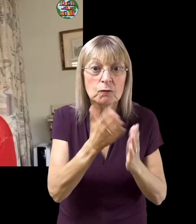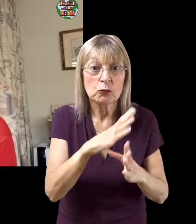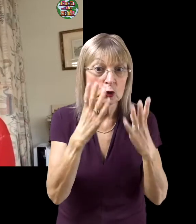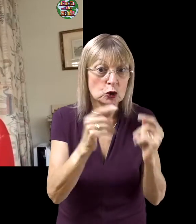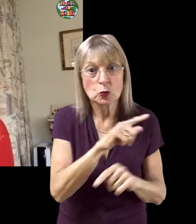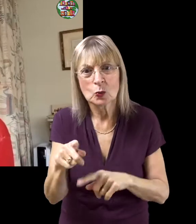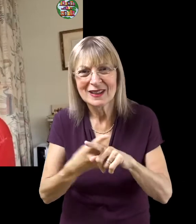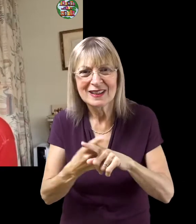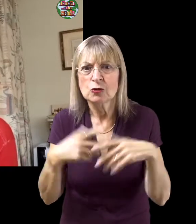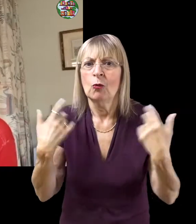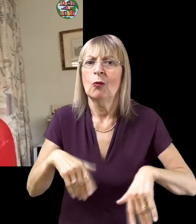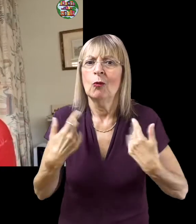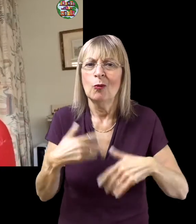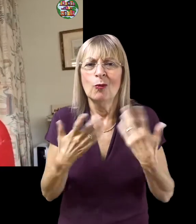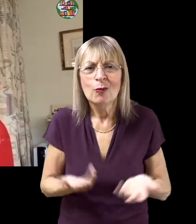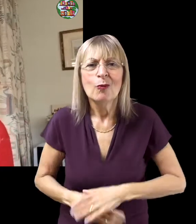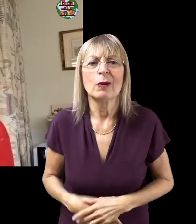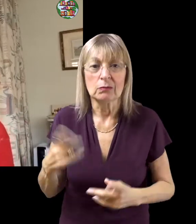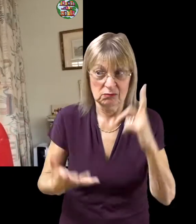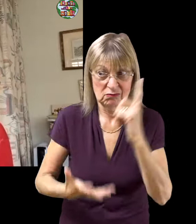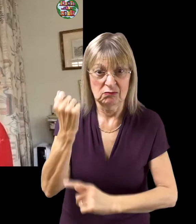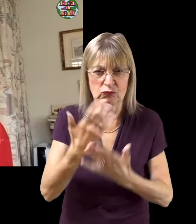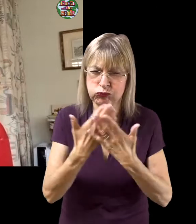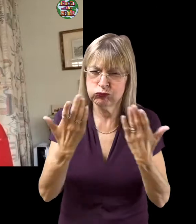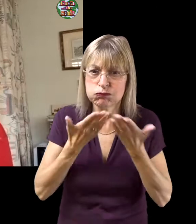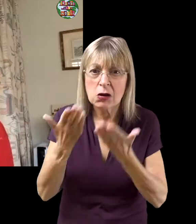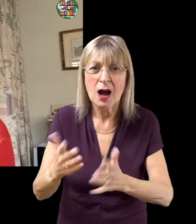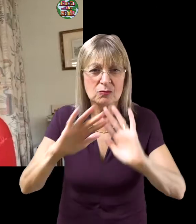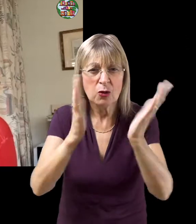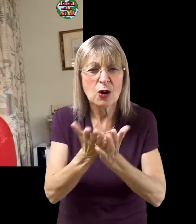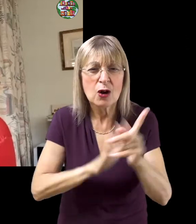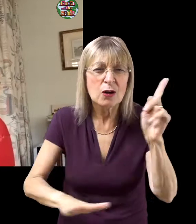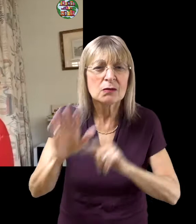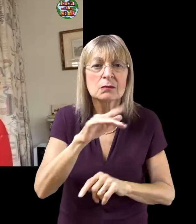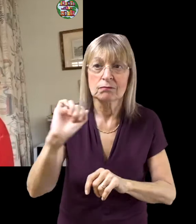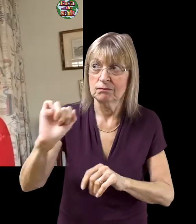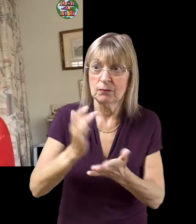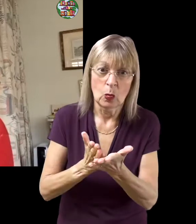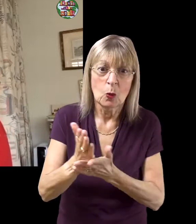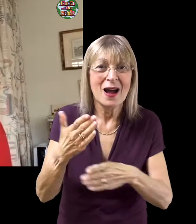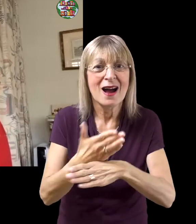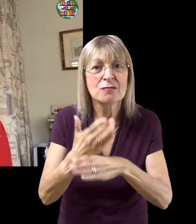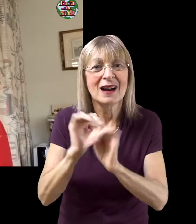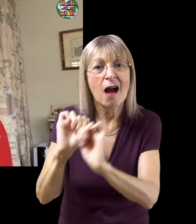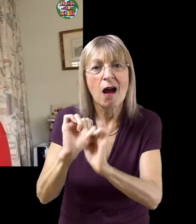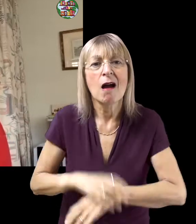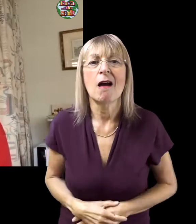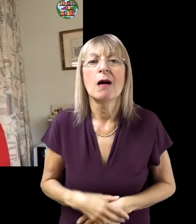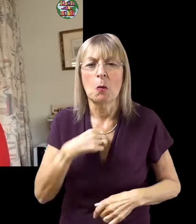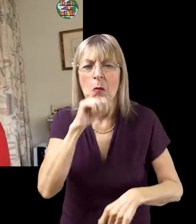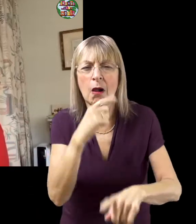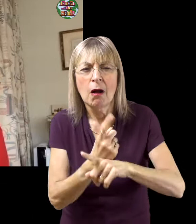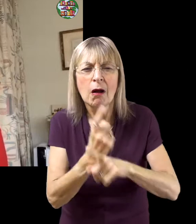translator of books from Dutch to English. He has also won many prizes internationally over the course of his career.